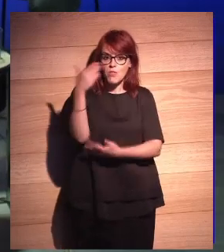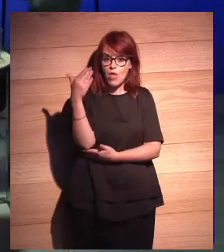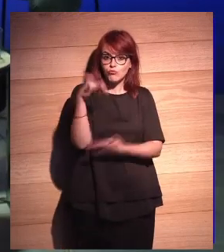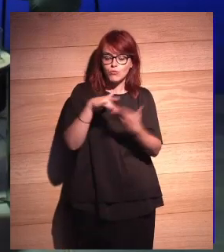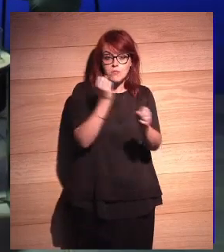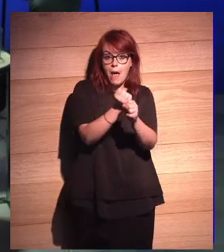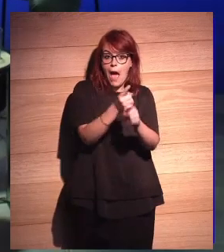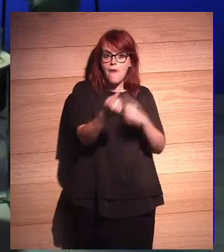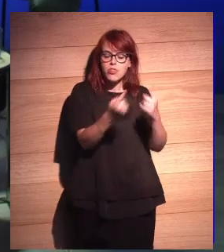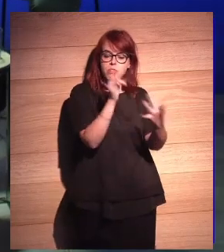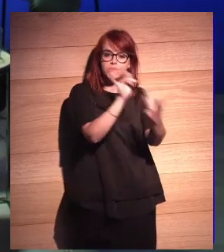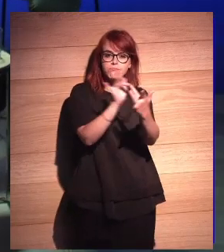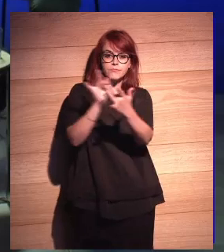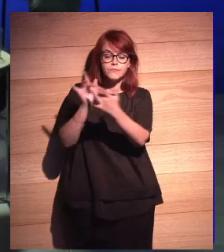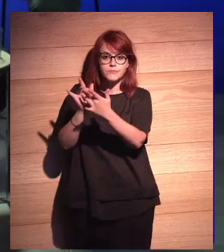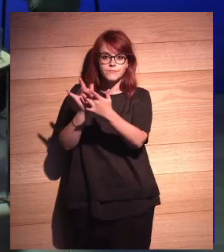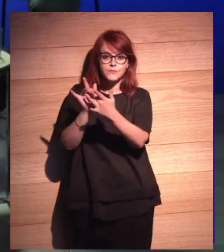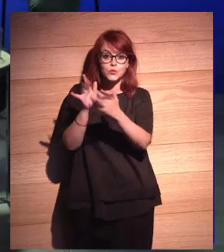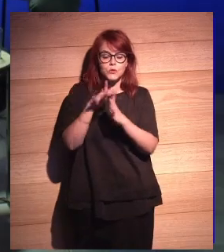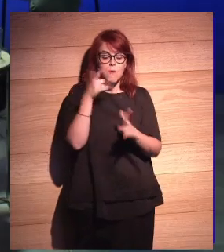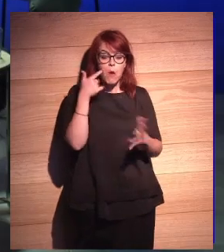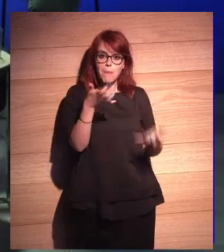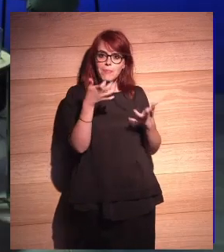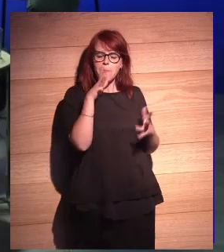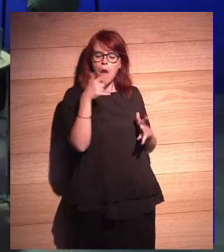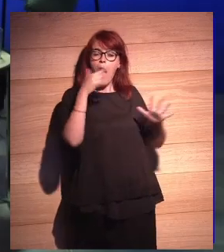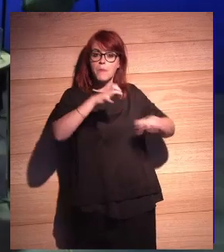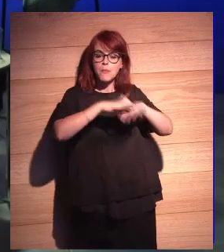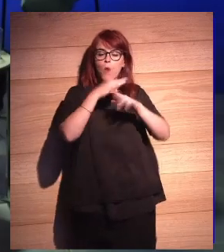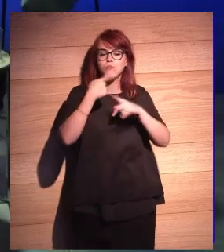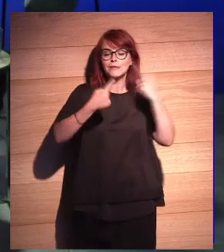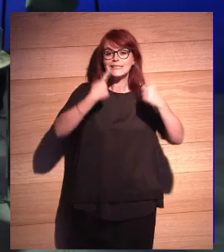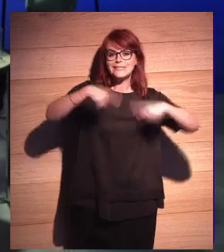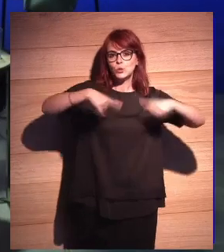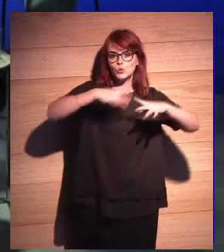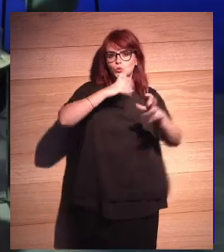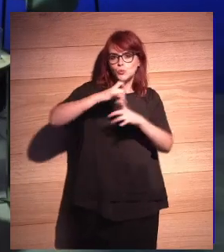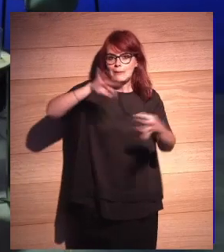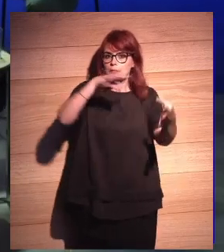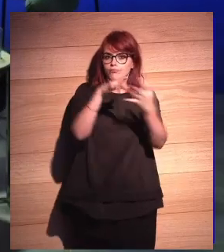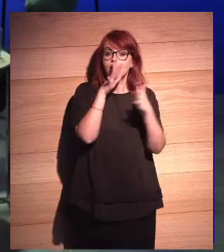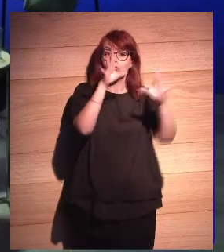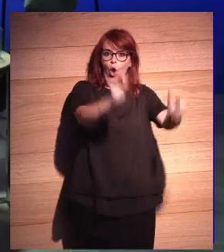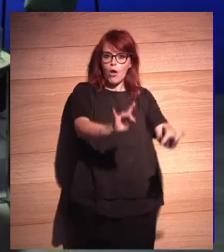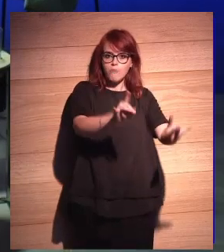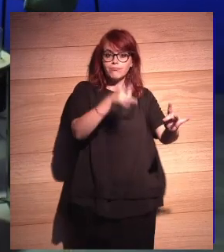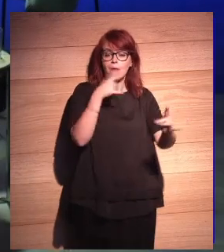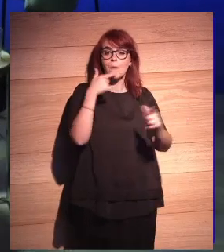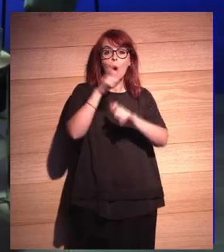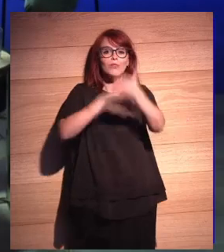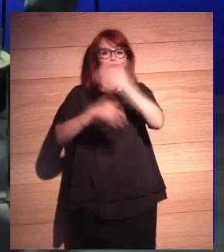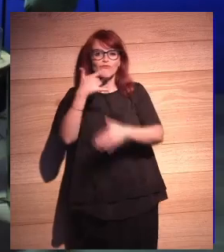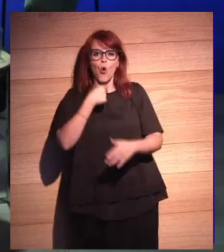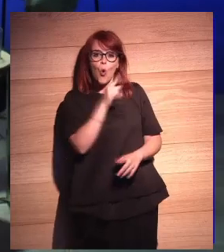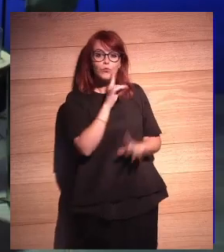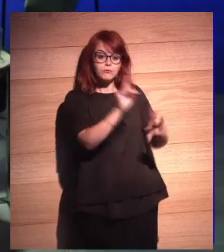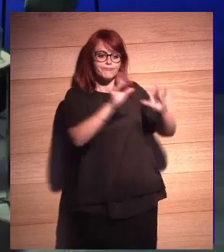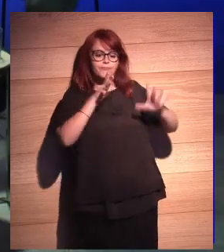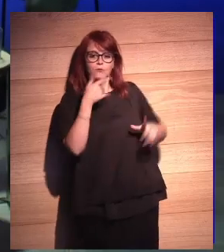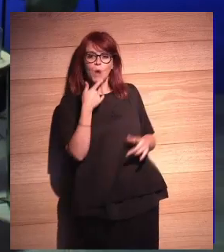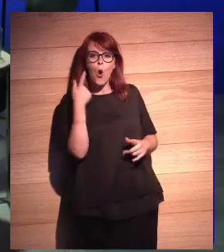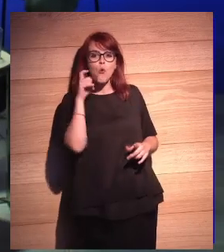of augmented realities and extended realities. And it's a disadvantage when you deal with children or